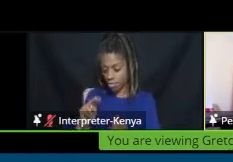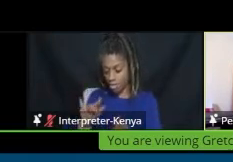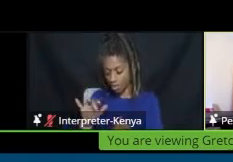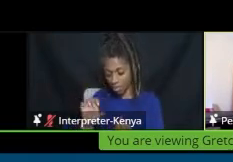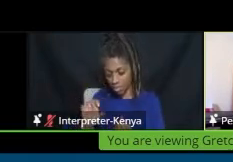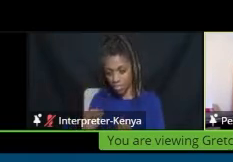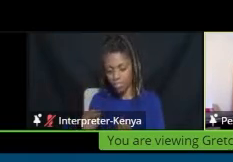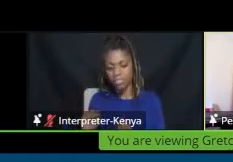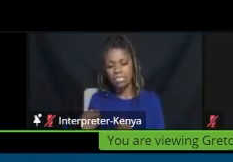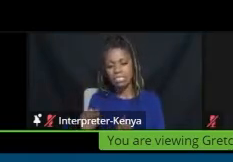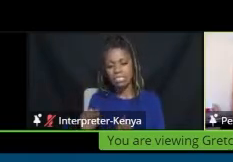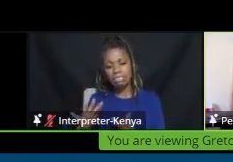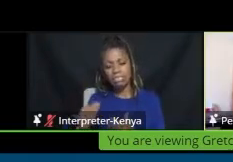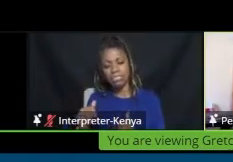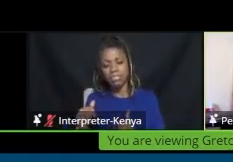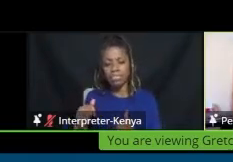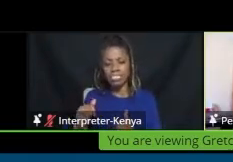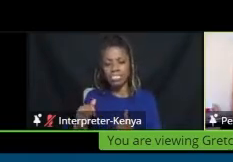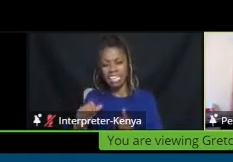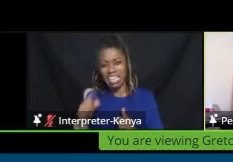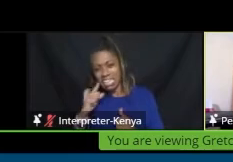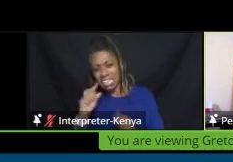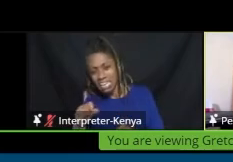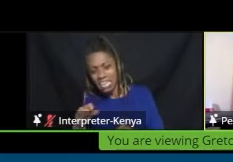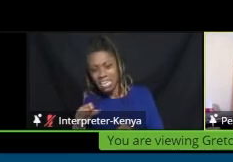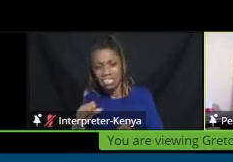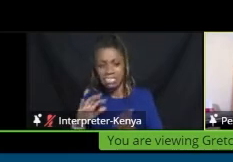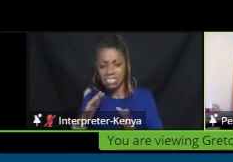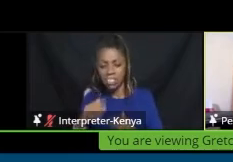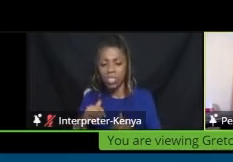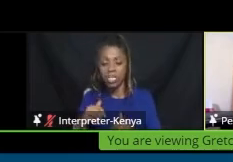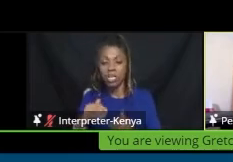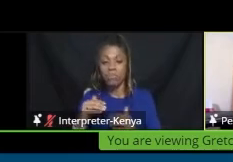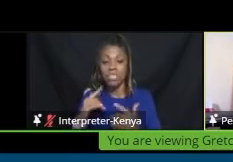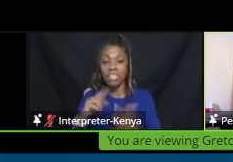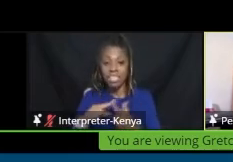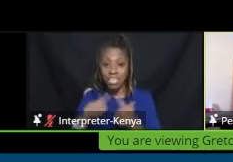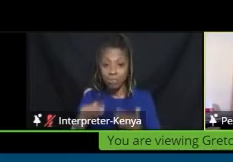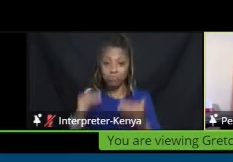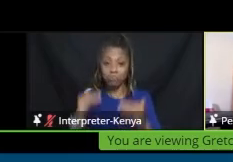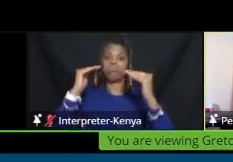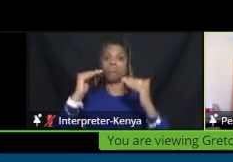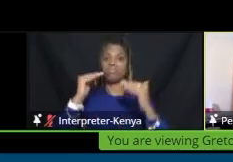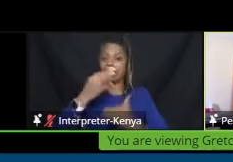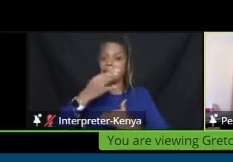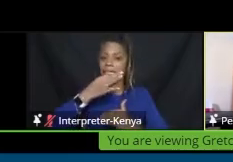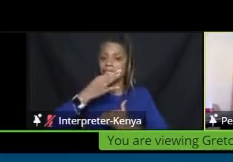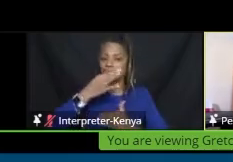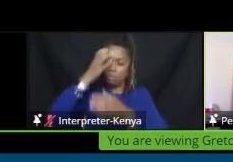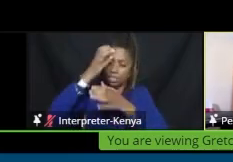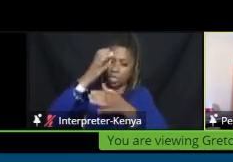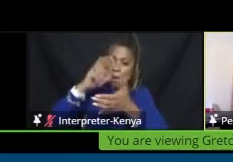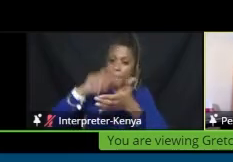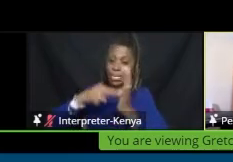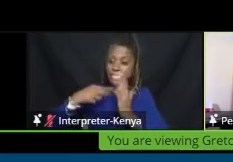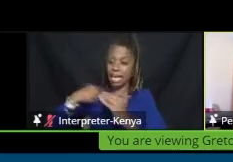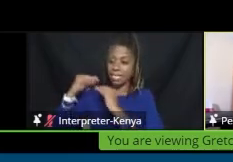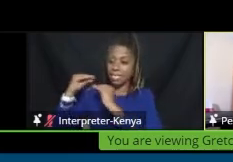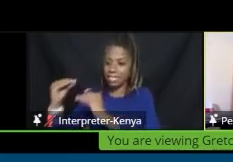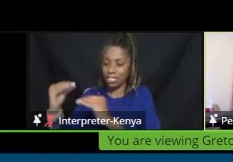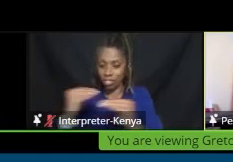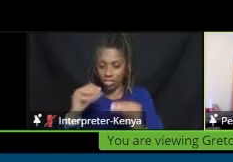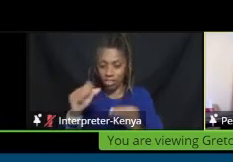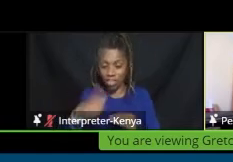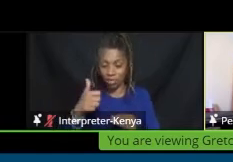you go to expert, where I can teach you something, right? I know that I am knowledgeable in